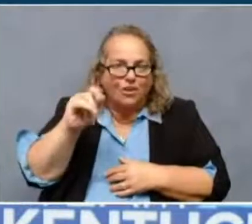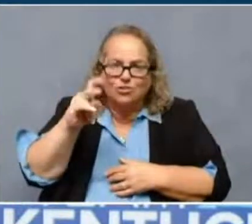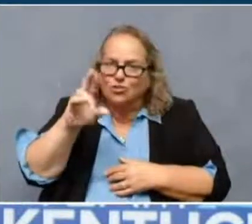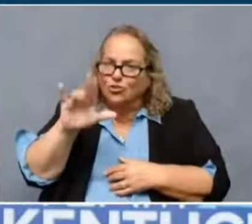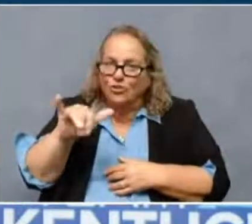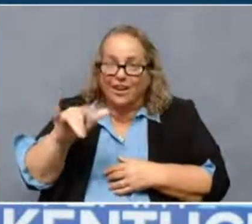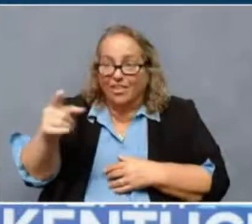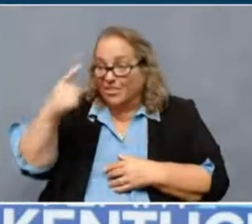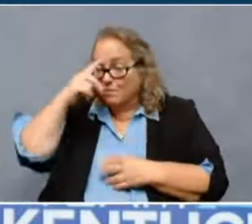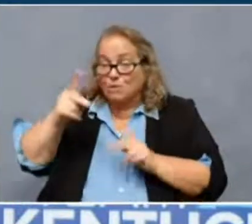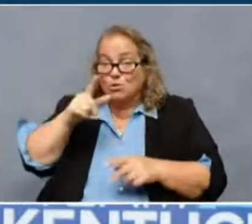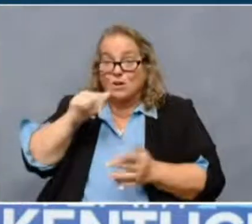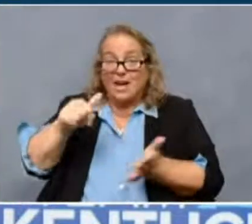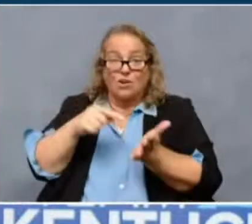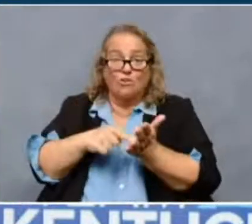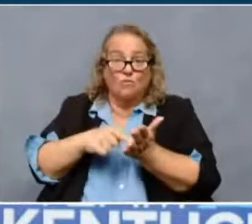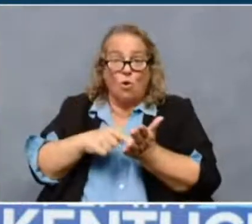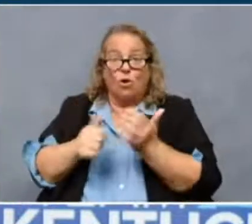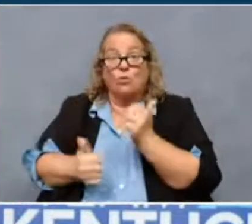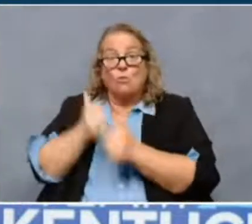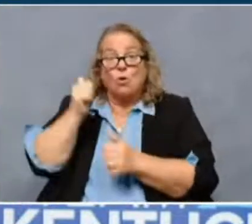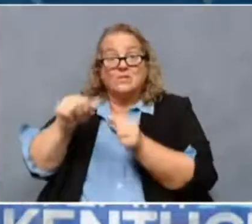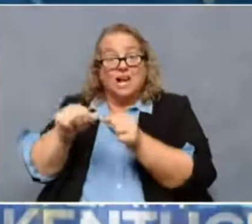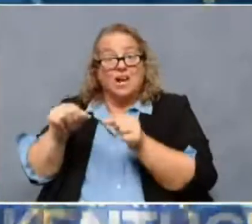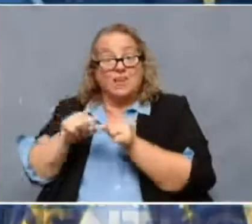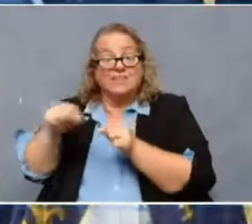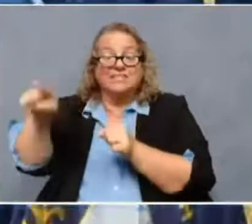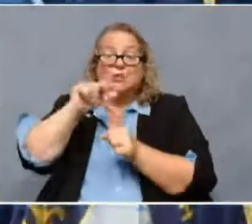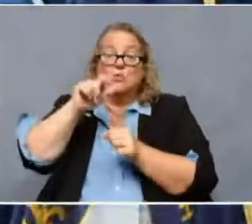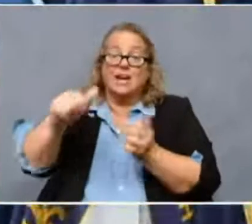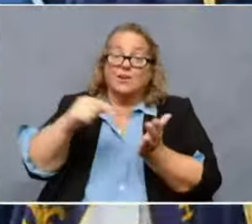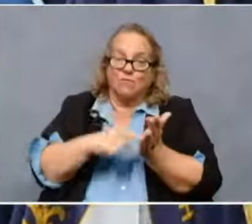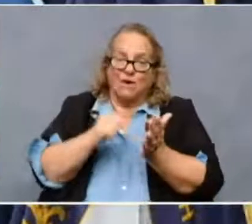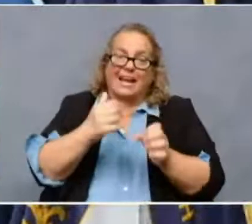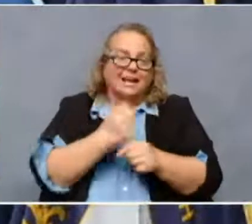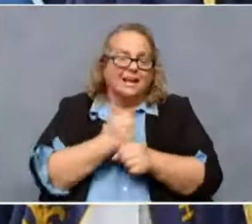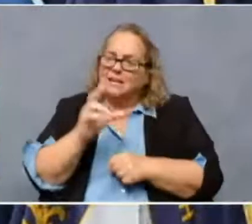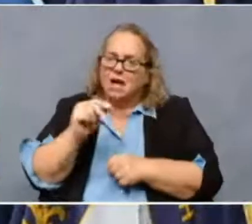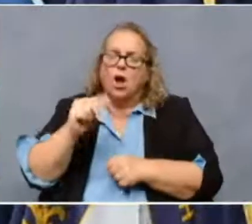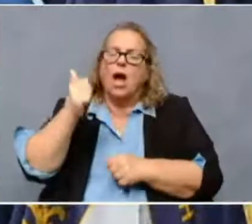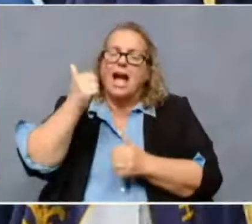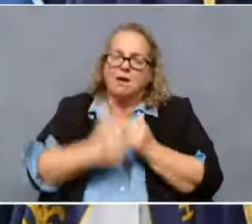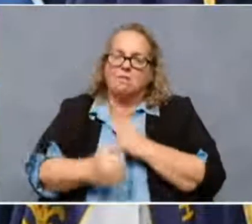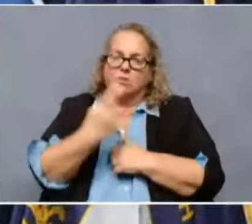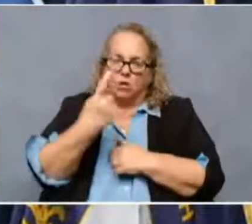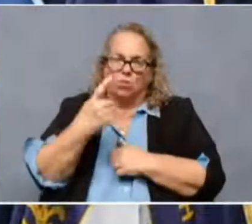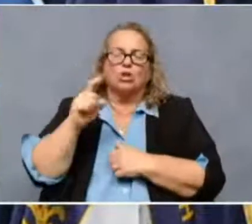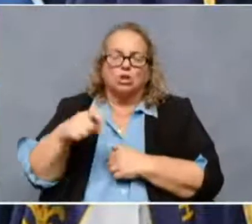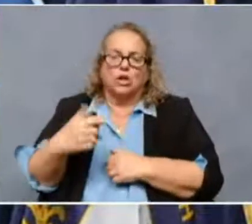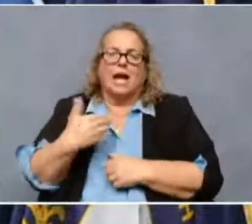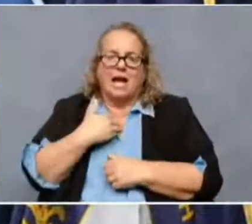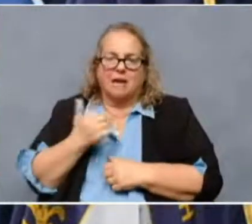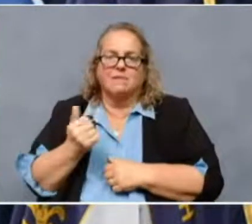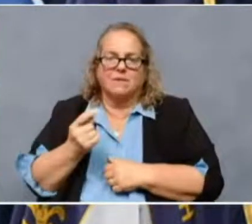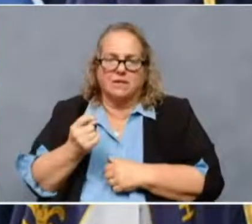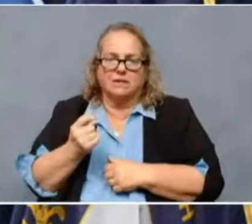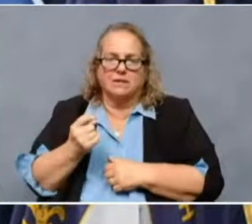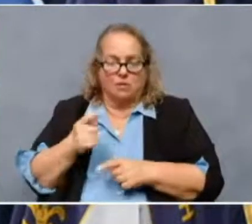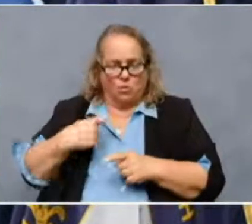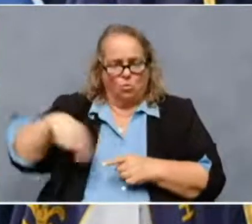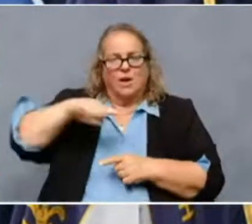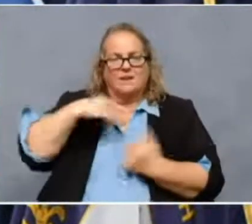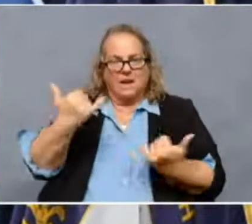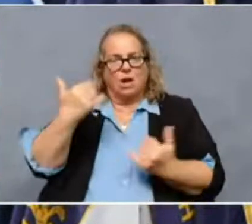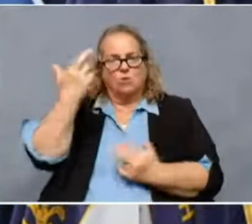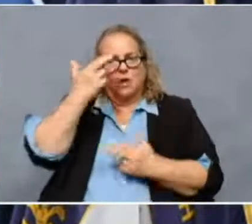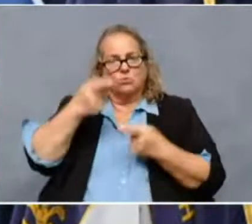the most populous areas. As a nation, I believe that we have come to a shared realization during COVID of just how